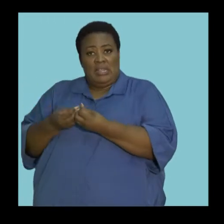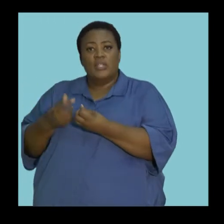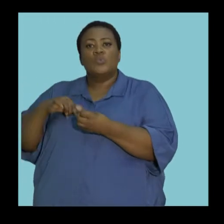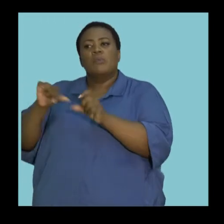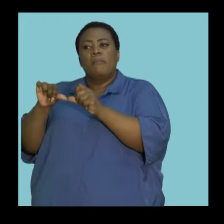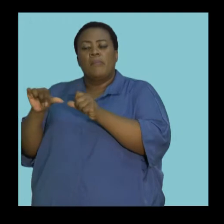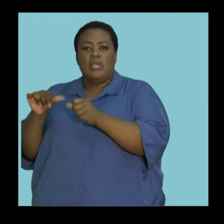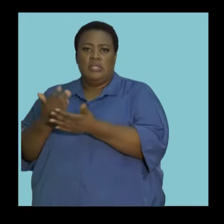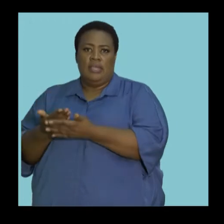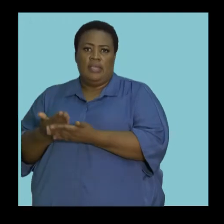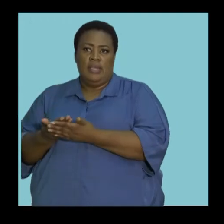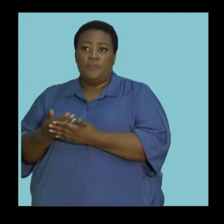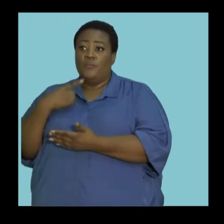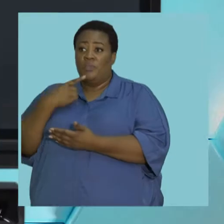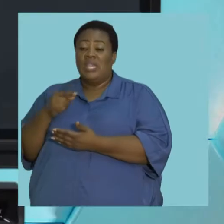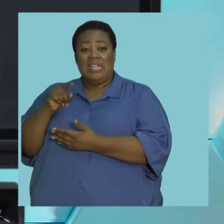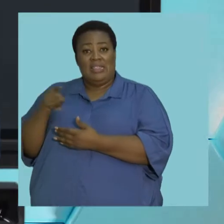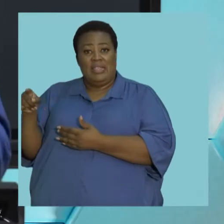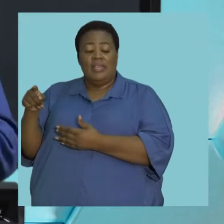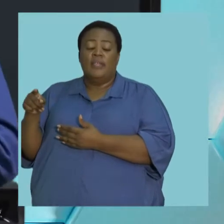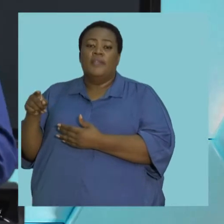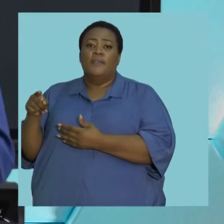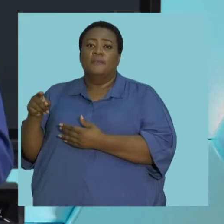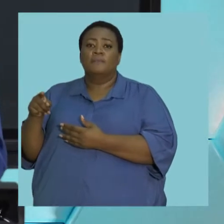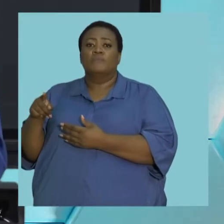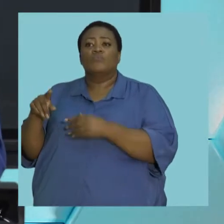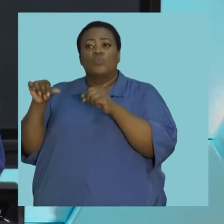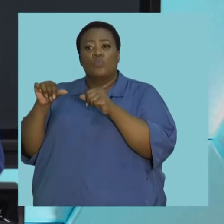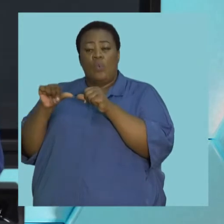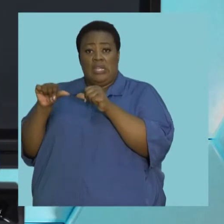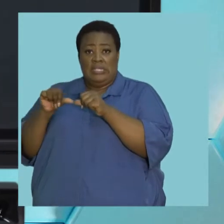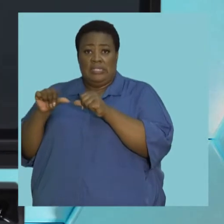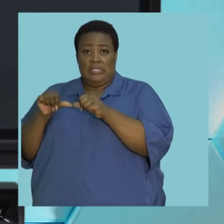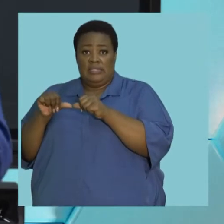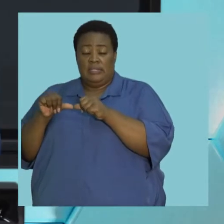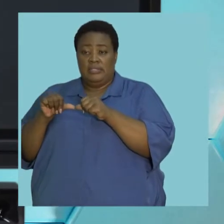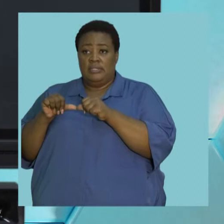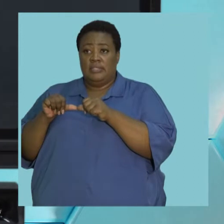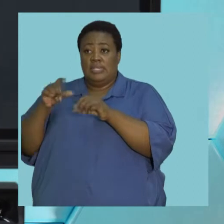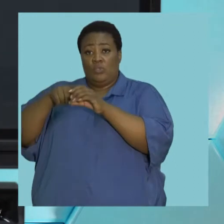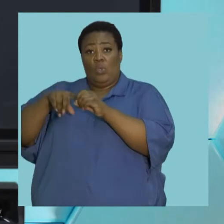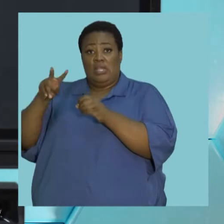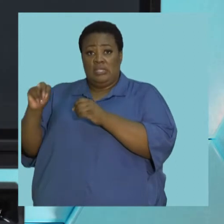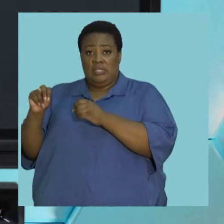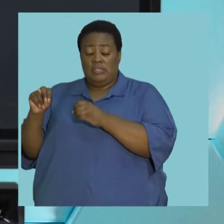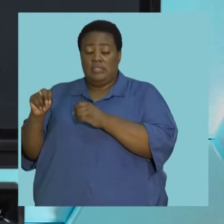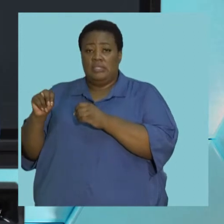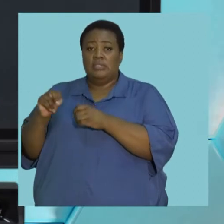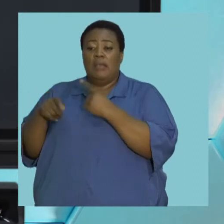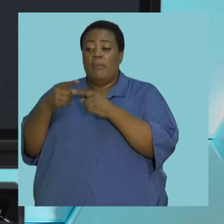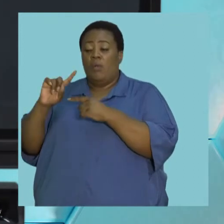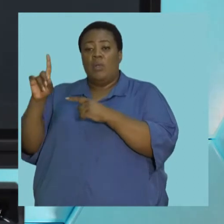be measured, and we refer to these as quantitative measurables. And that often gives us quantities